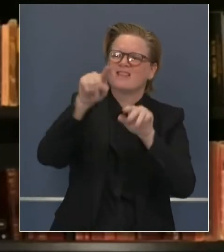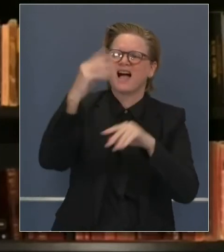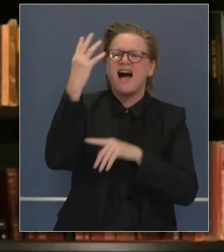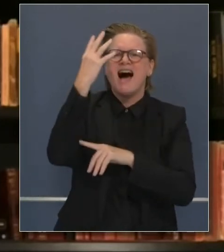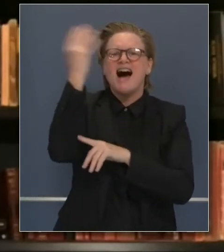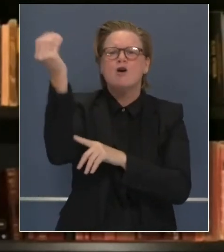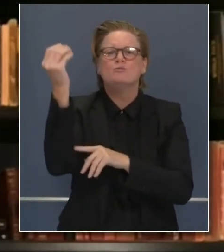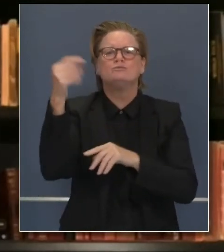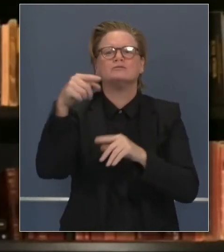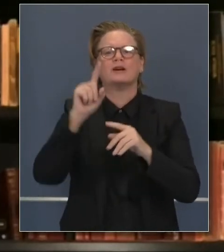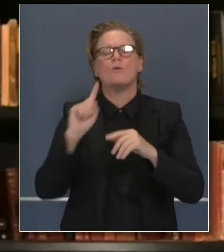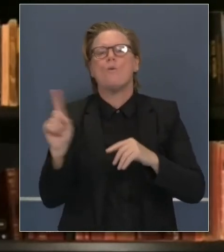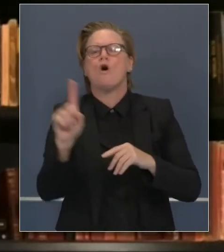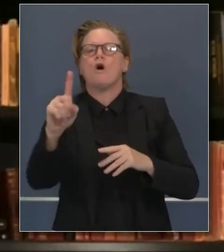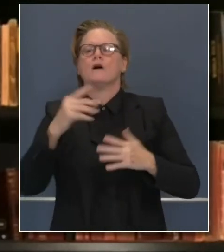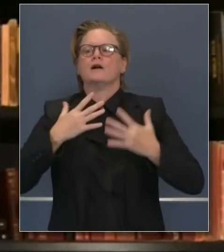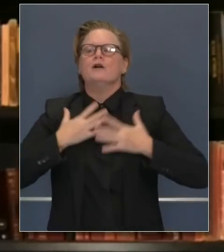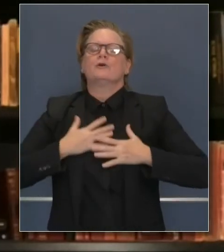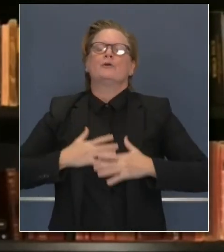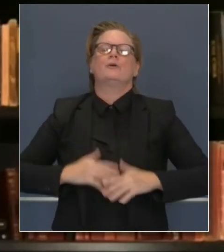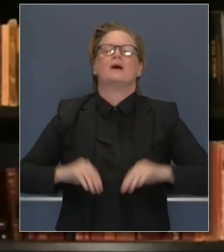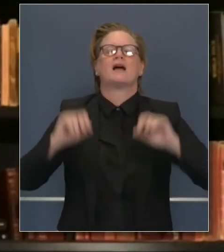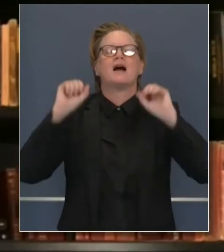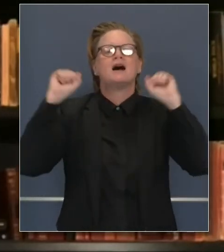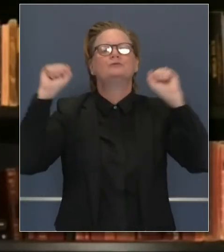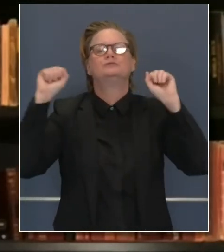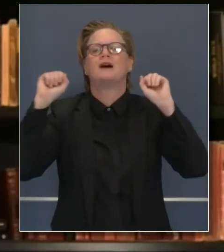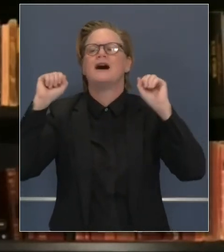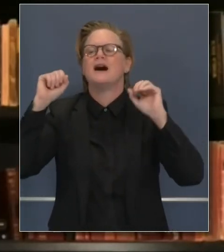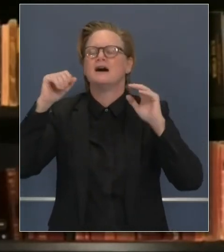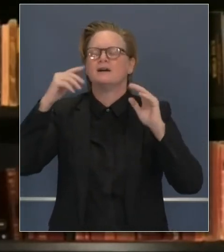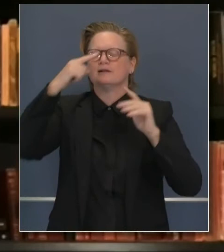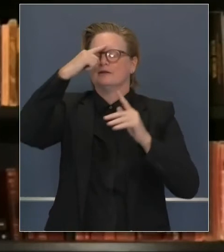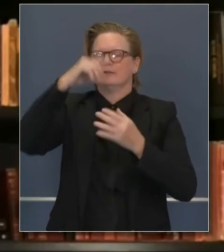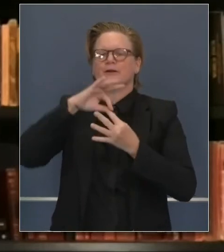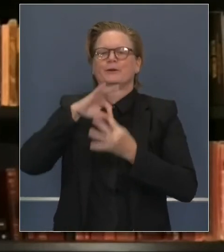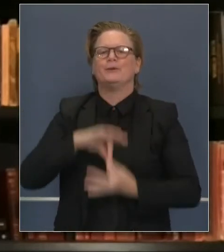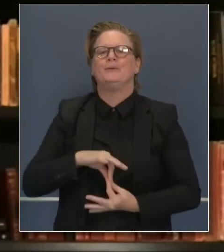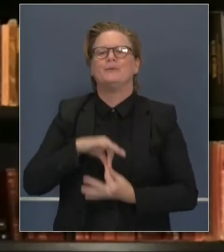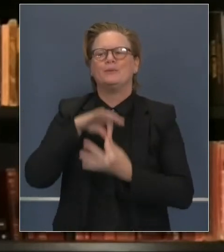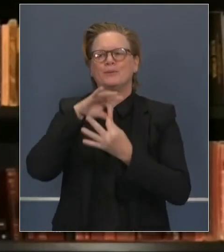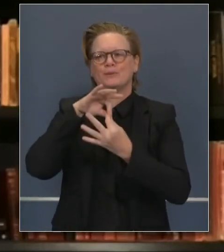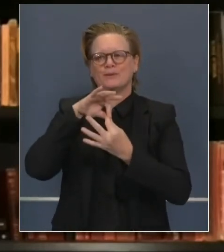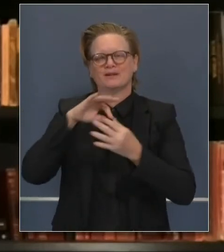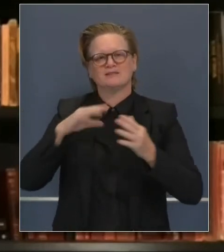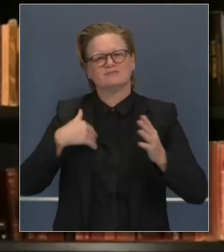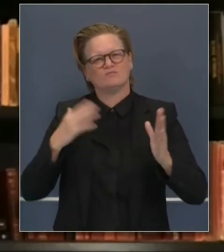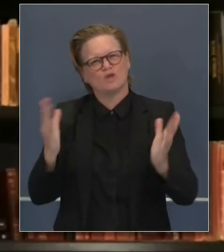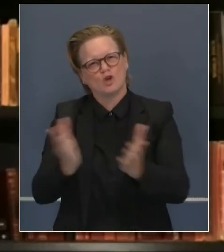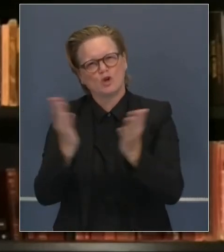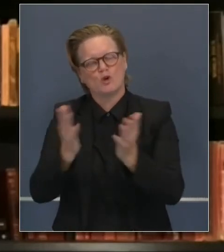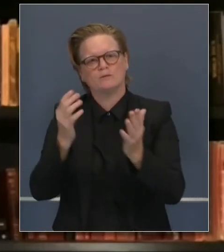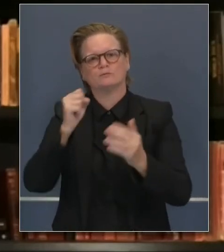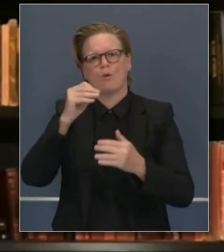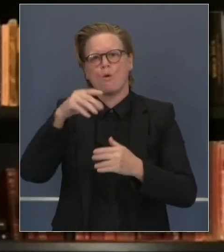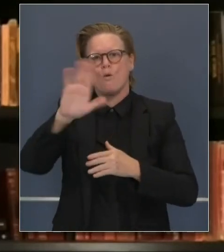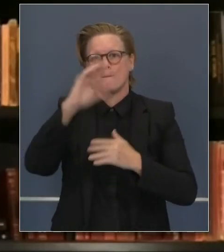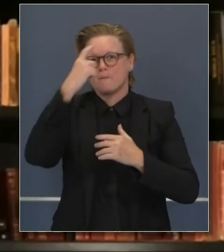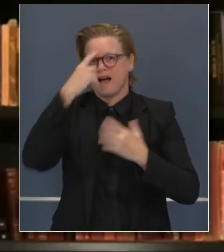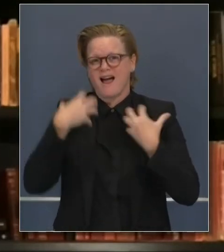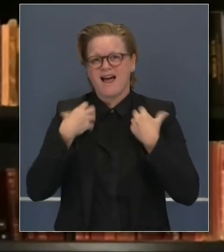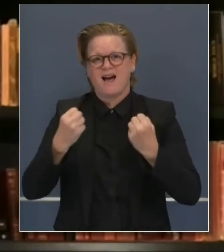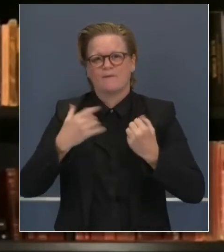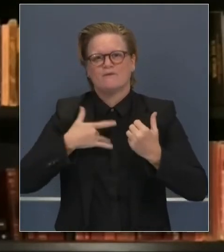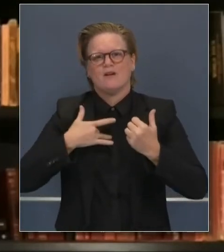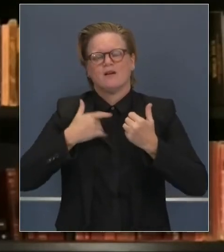the mindfulness that is needed at this moment. Encourage you to spend time outdoors safely. But again, do